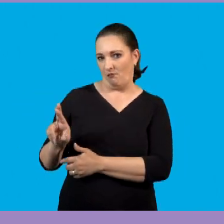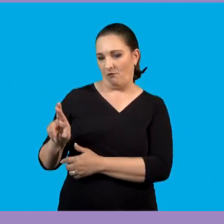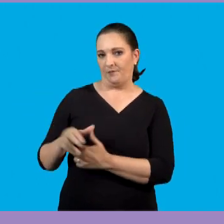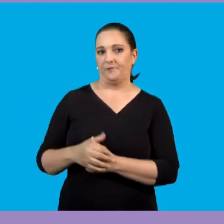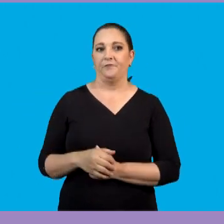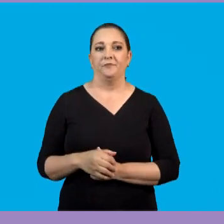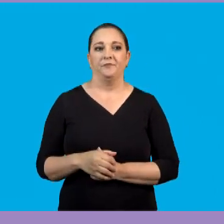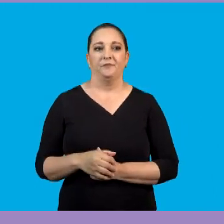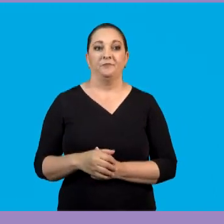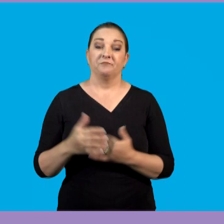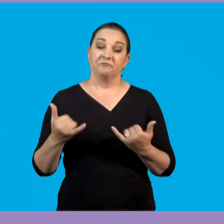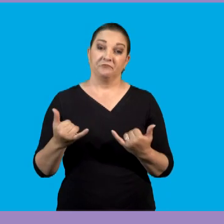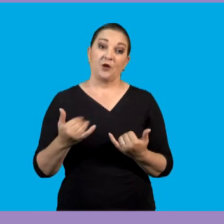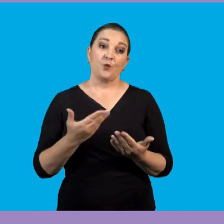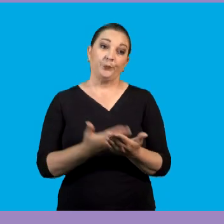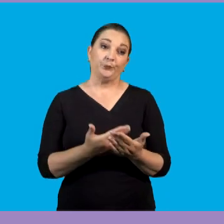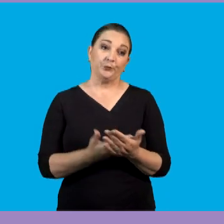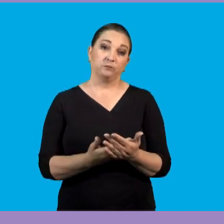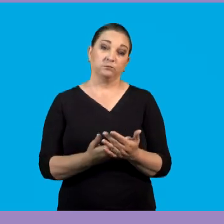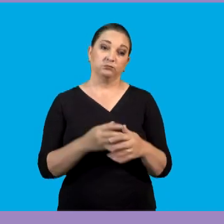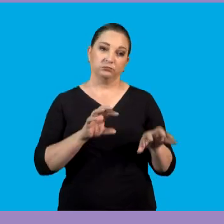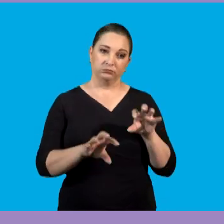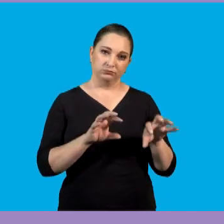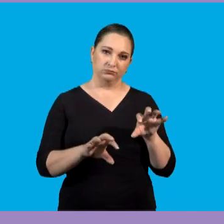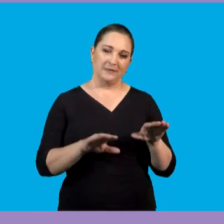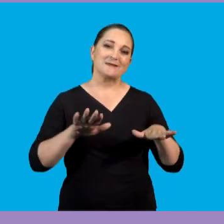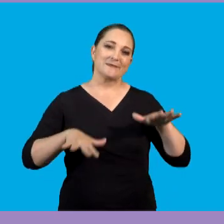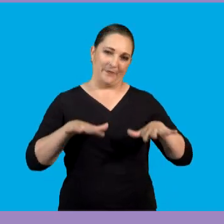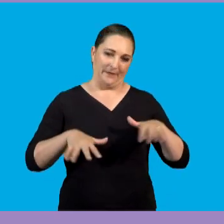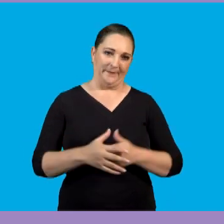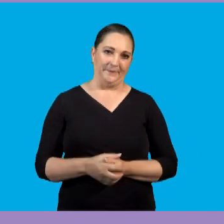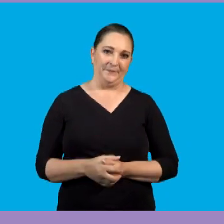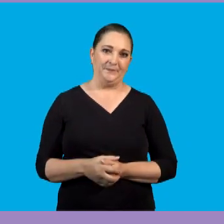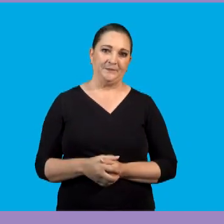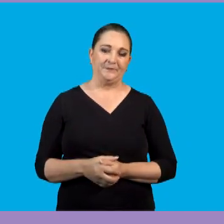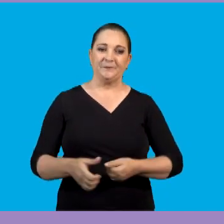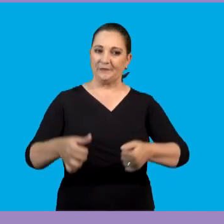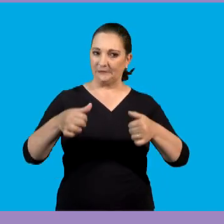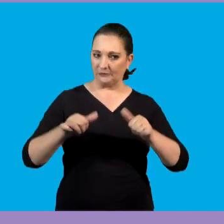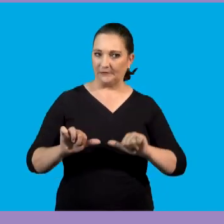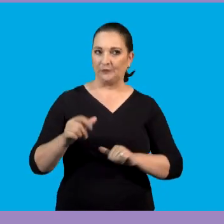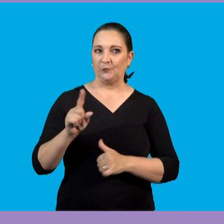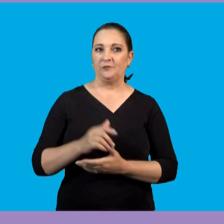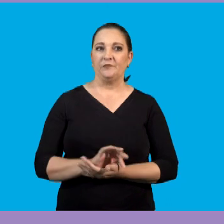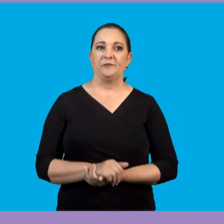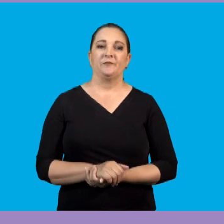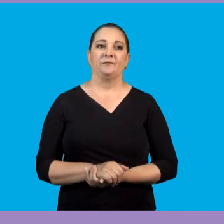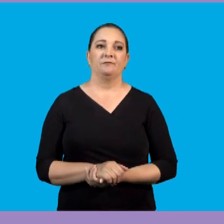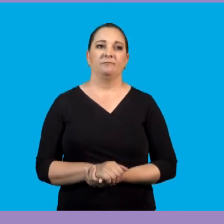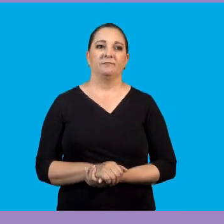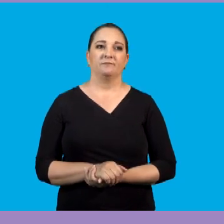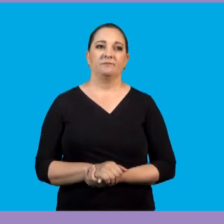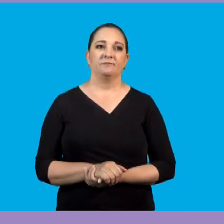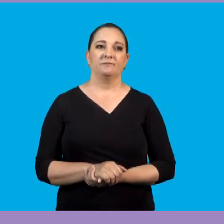PQR. And in that way, we have proved that these two triangles are similar. Let's move on to the next